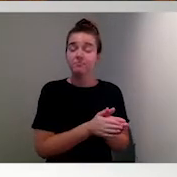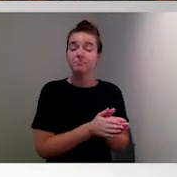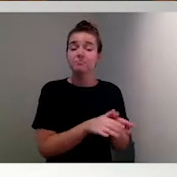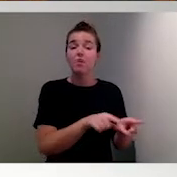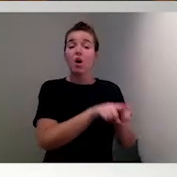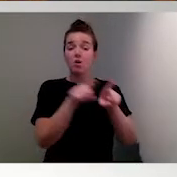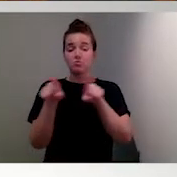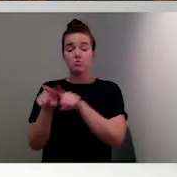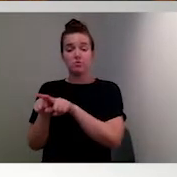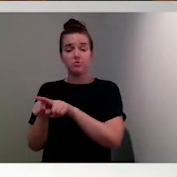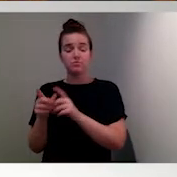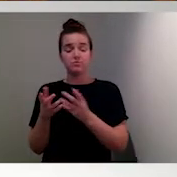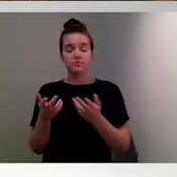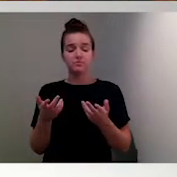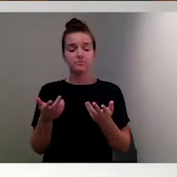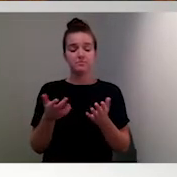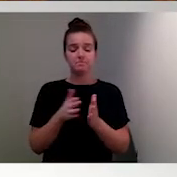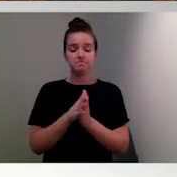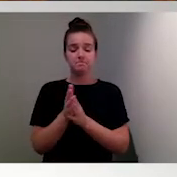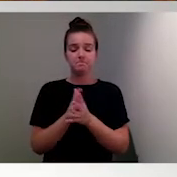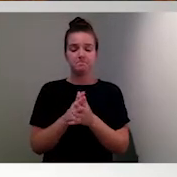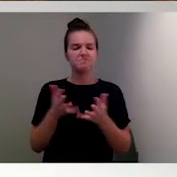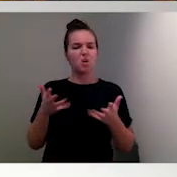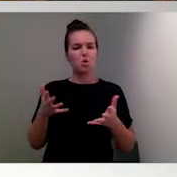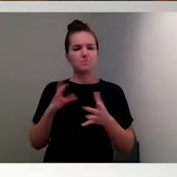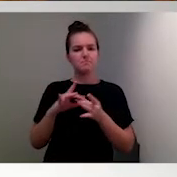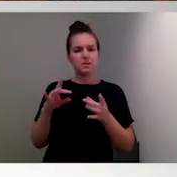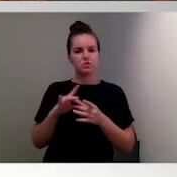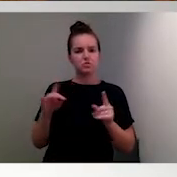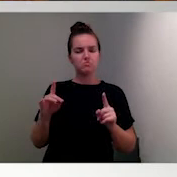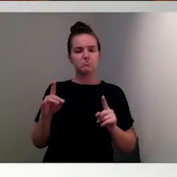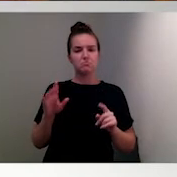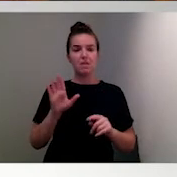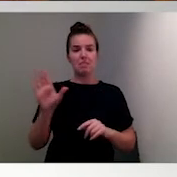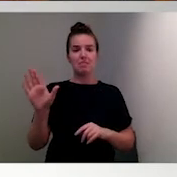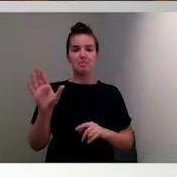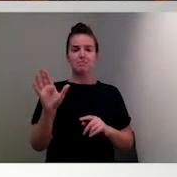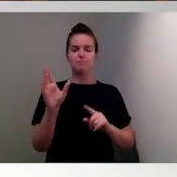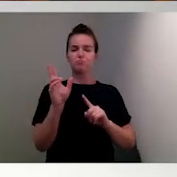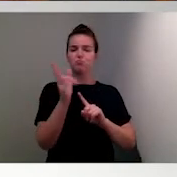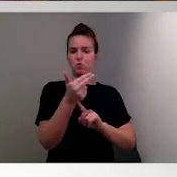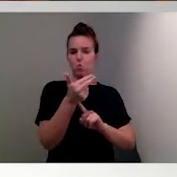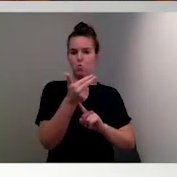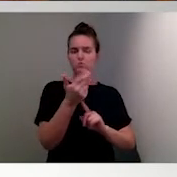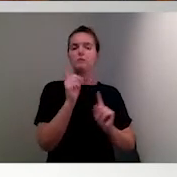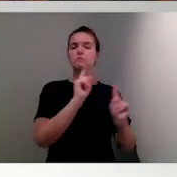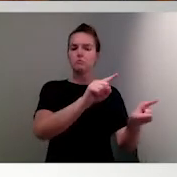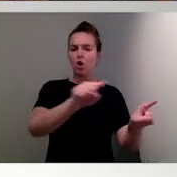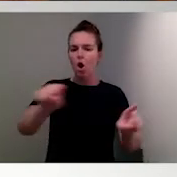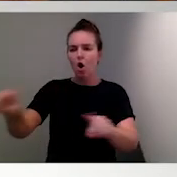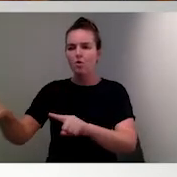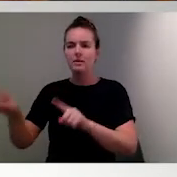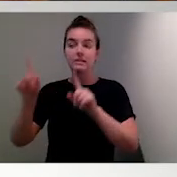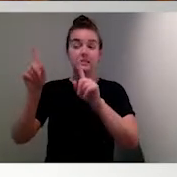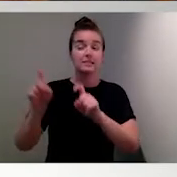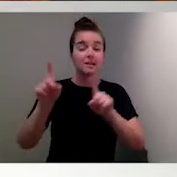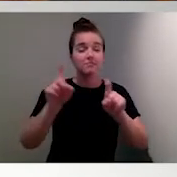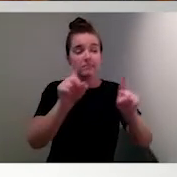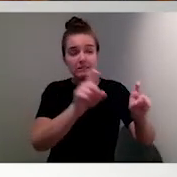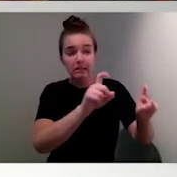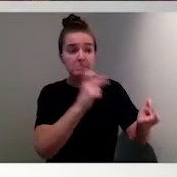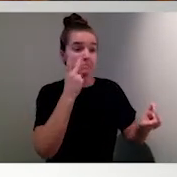different resorts, as I mentioned, and I test out their accessibility. There are a lot of properties that say they're